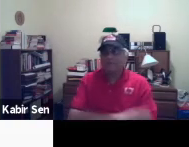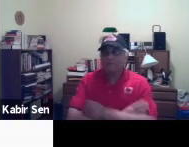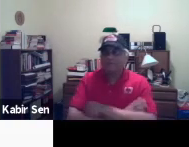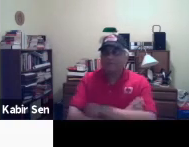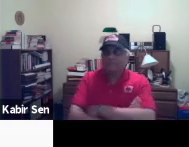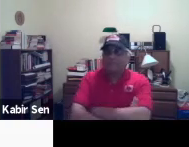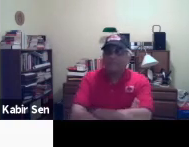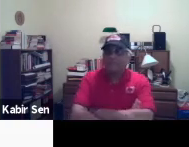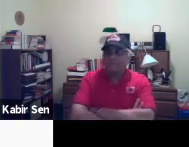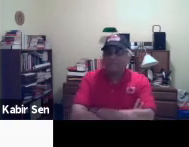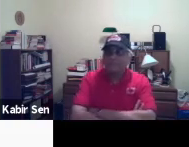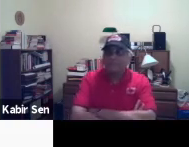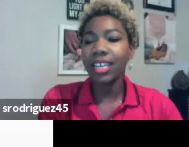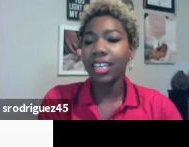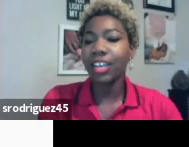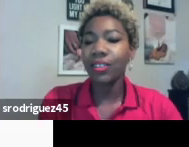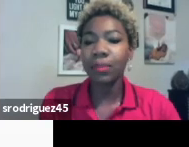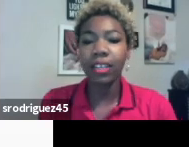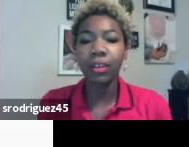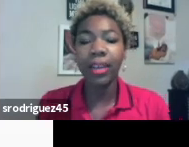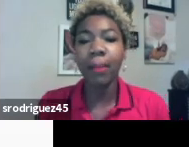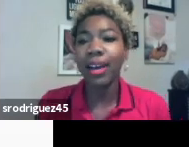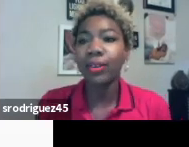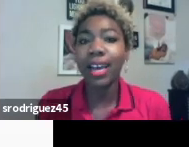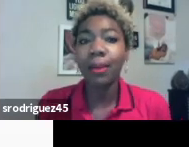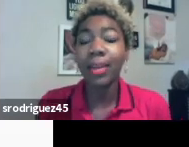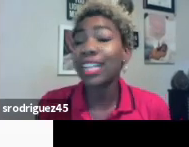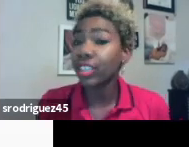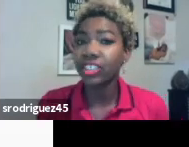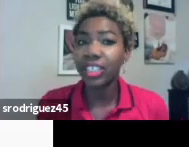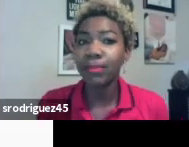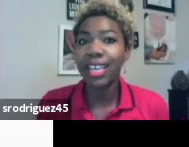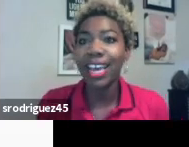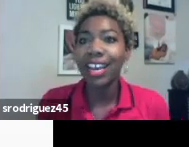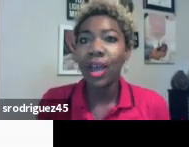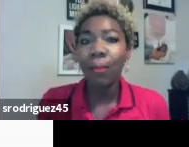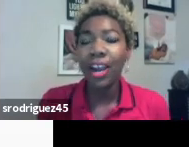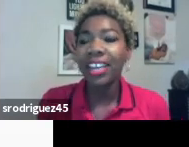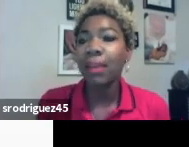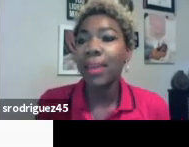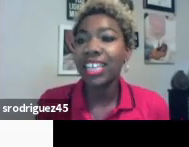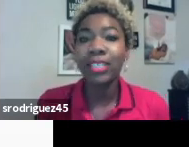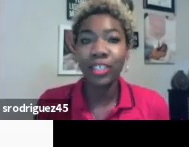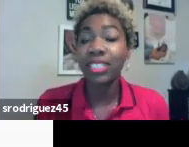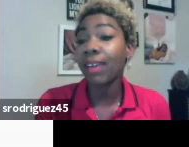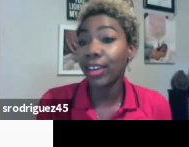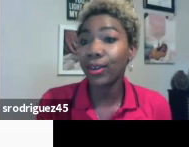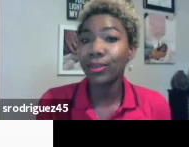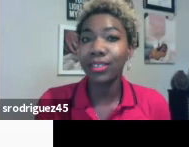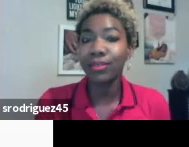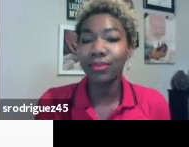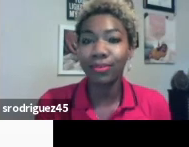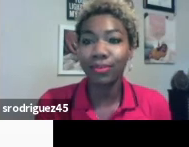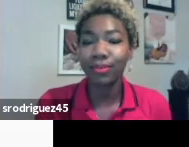it. Dr. Sen, can you speak a little bit about internships that marketing and management students have